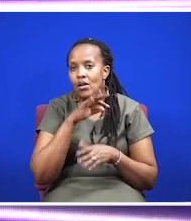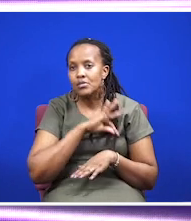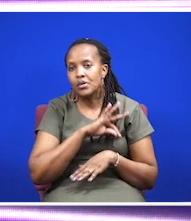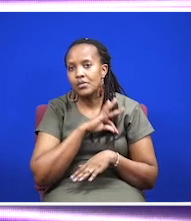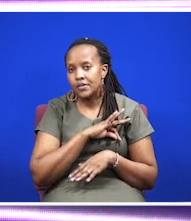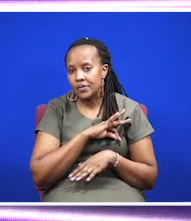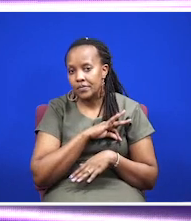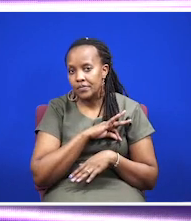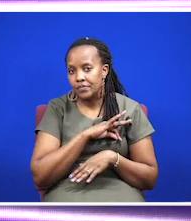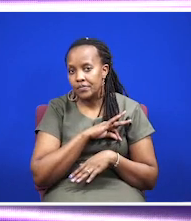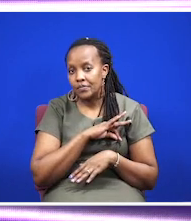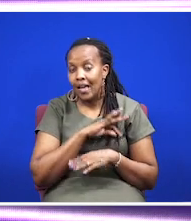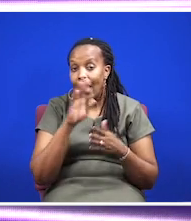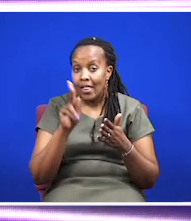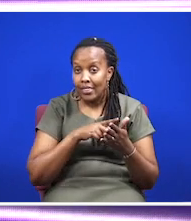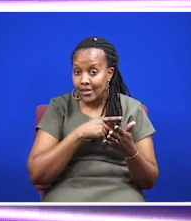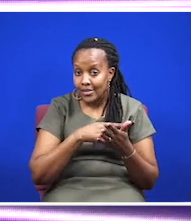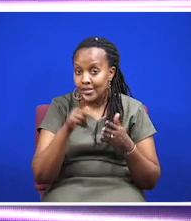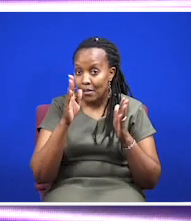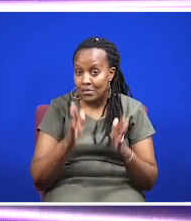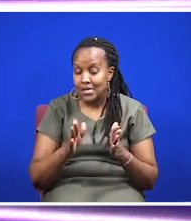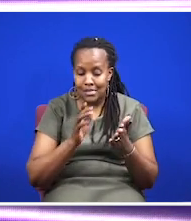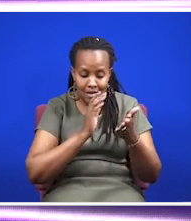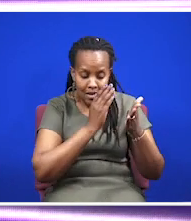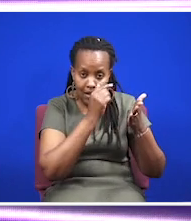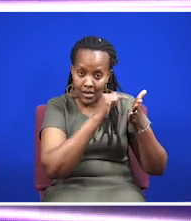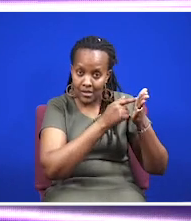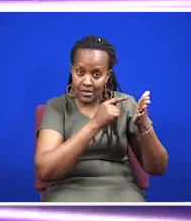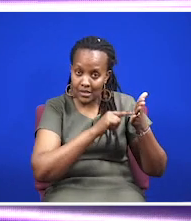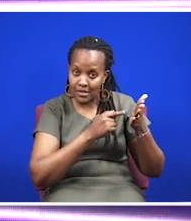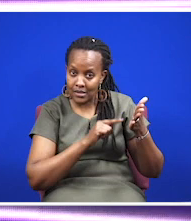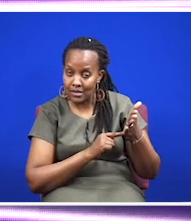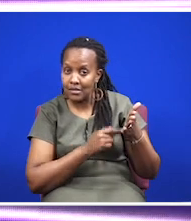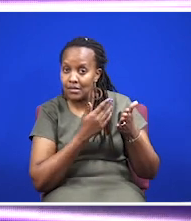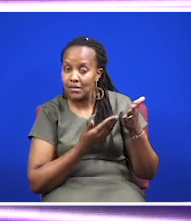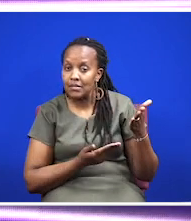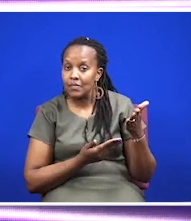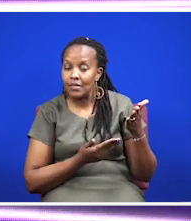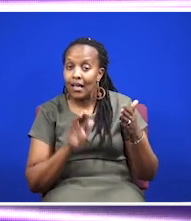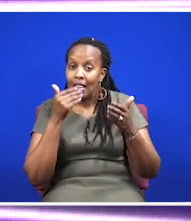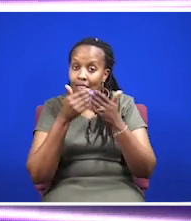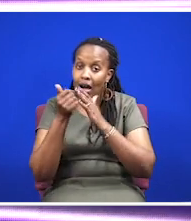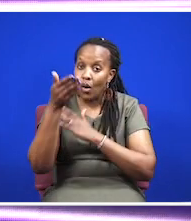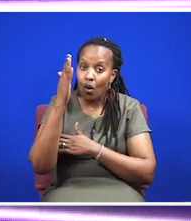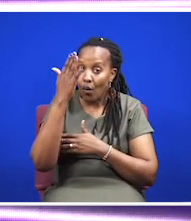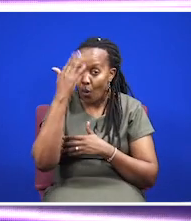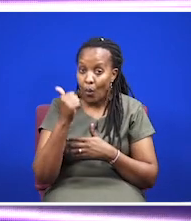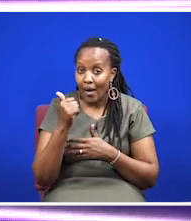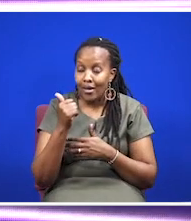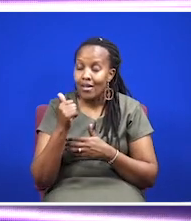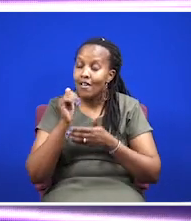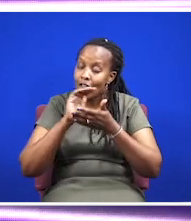there lists a number of things that you can thank God for. He says, thank God because he